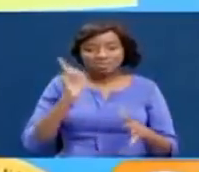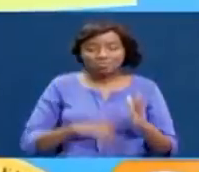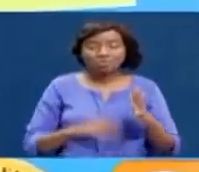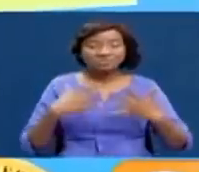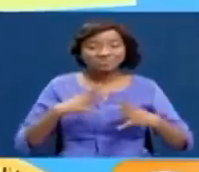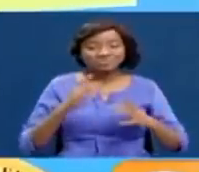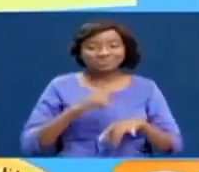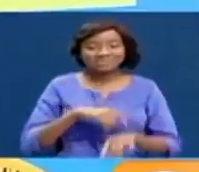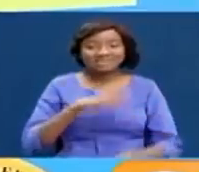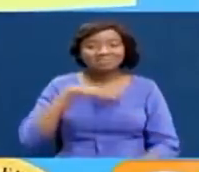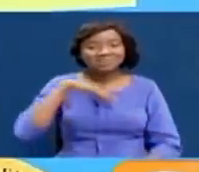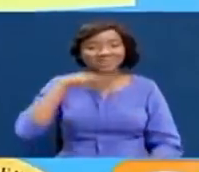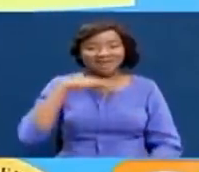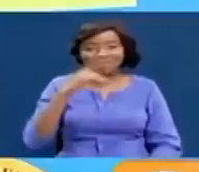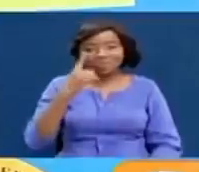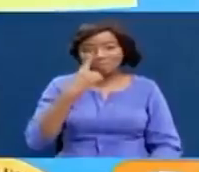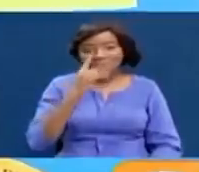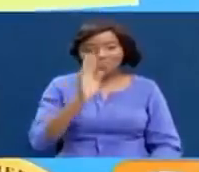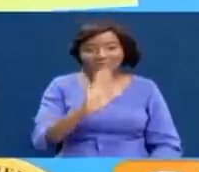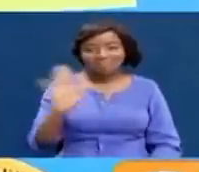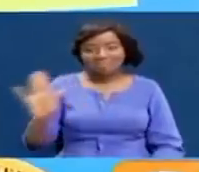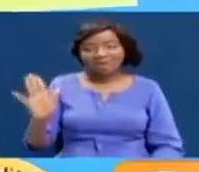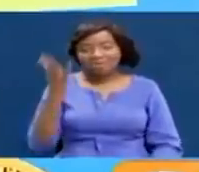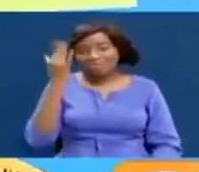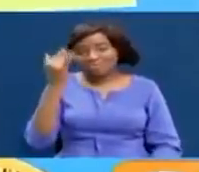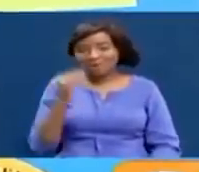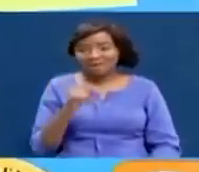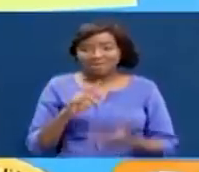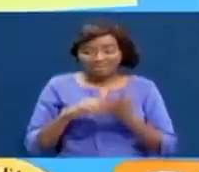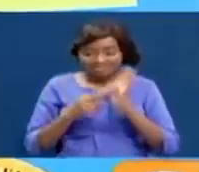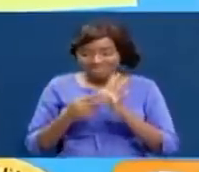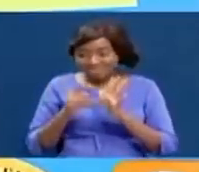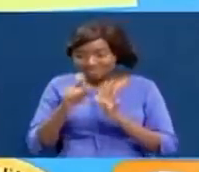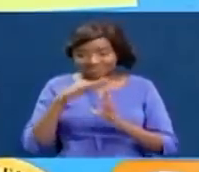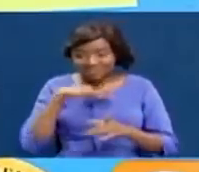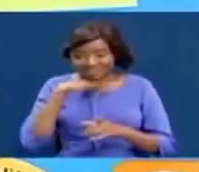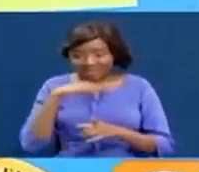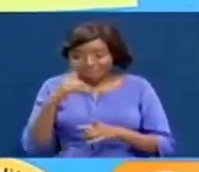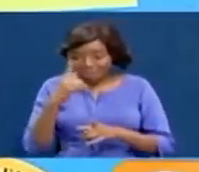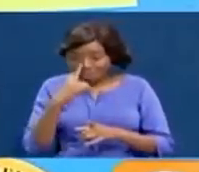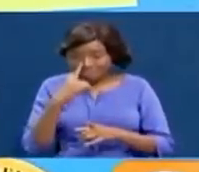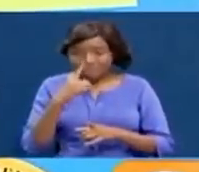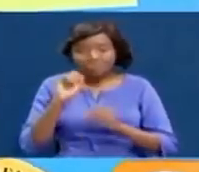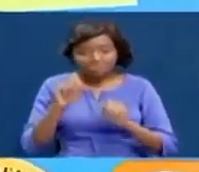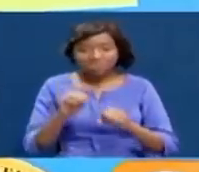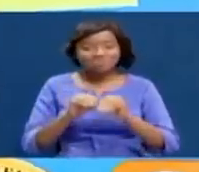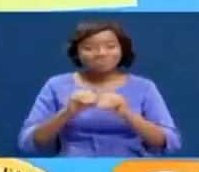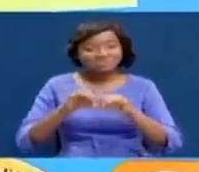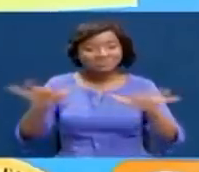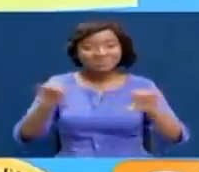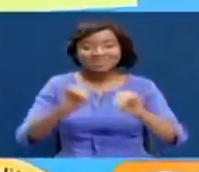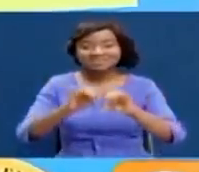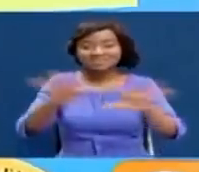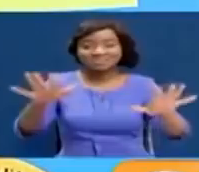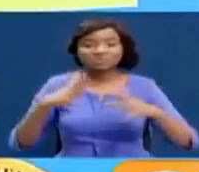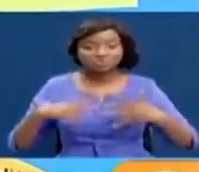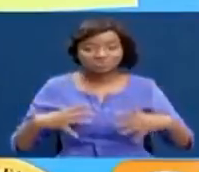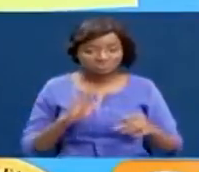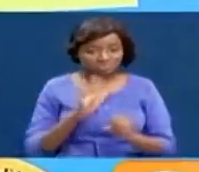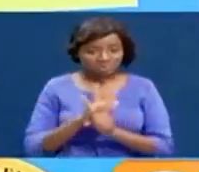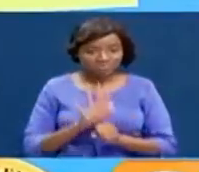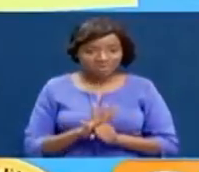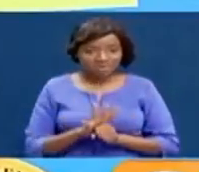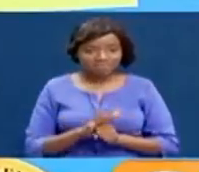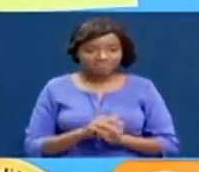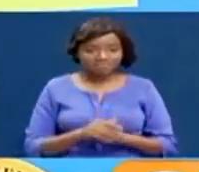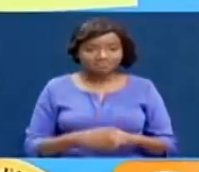home, because it means that a lot other people can get infected that way. Let me also say